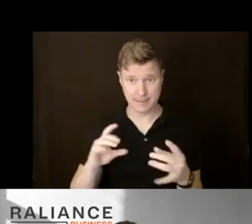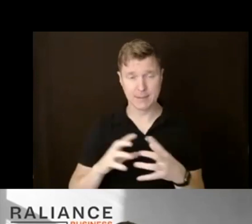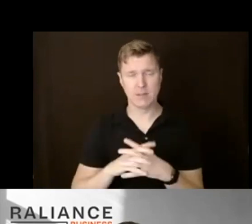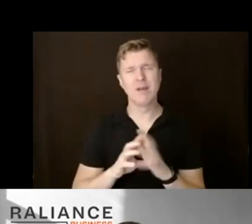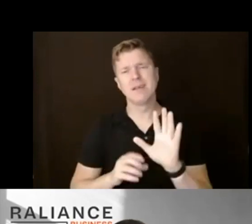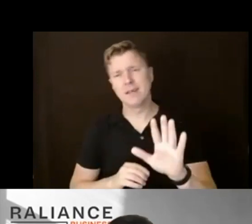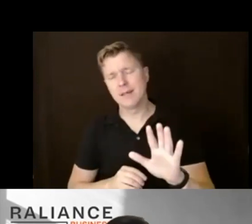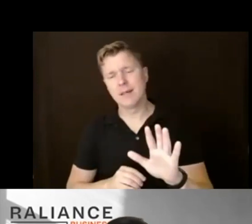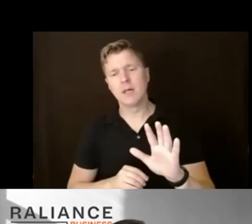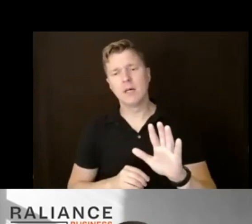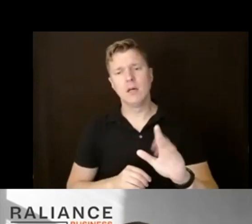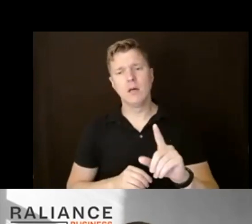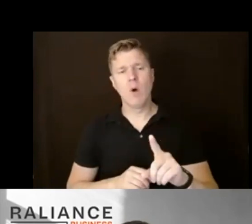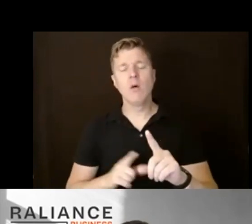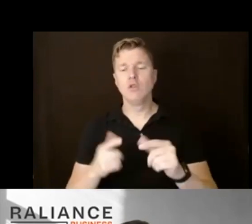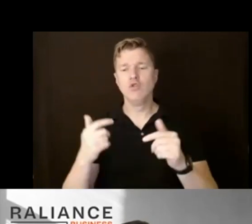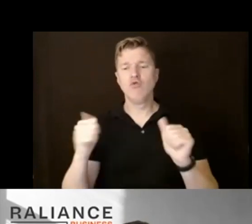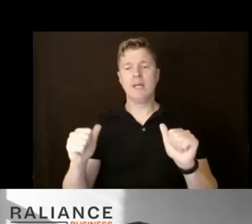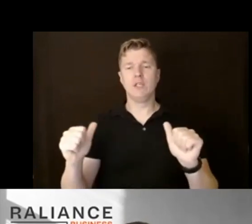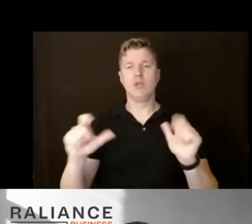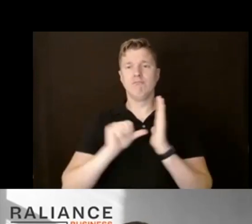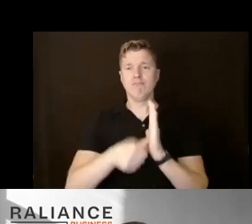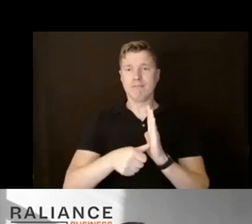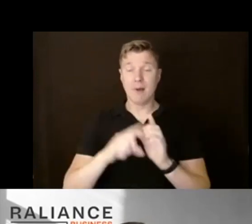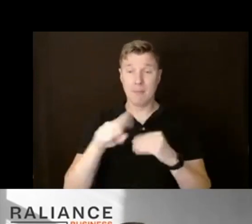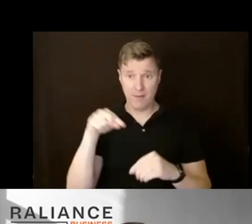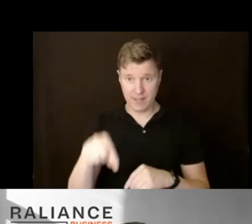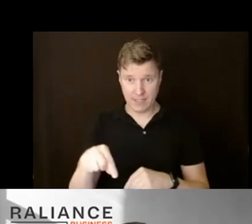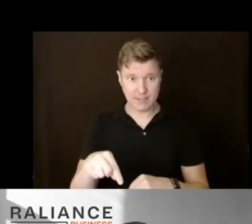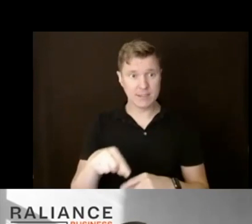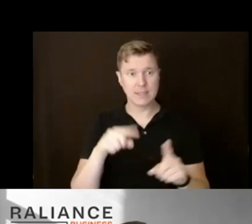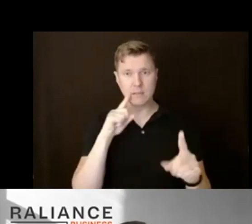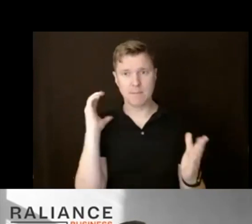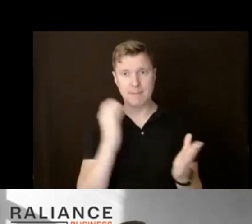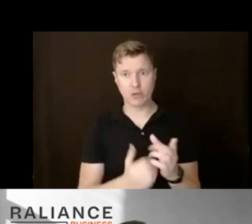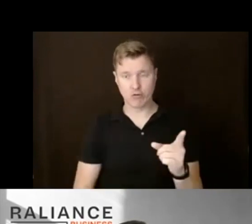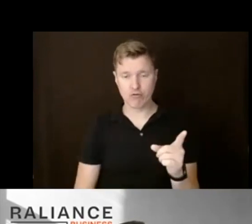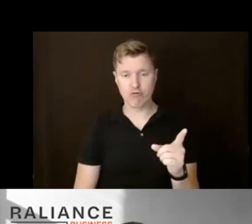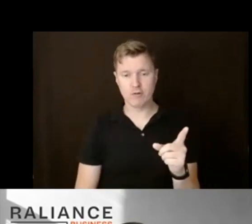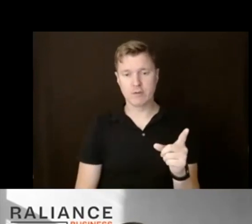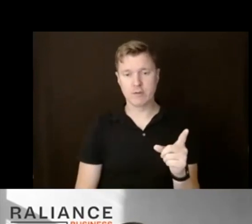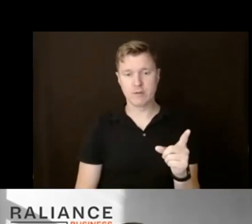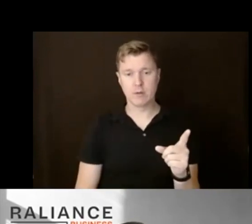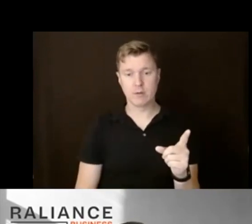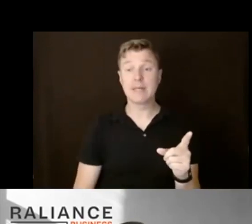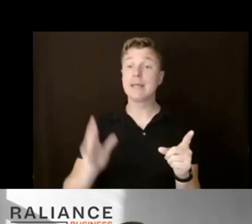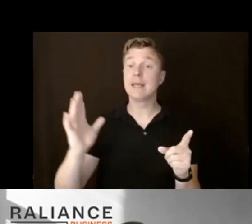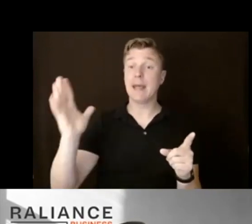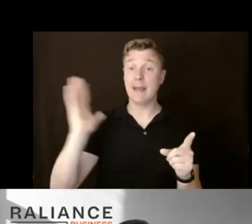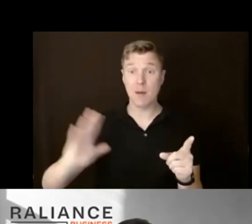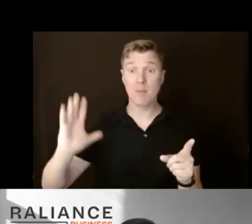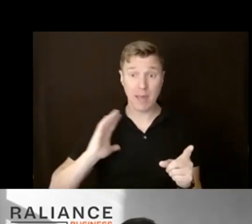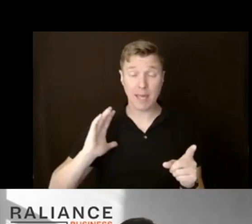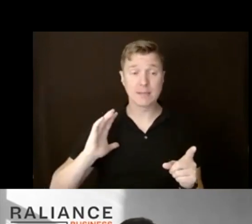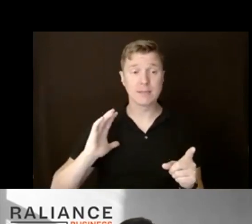So I think what I was getting to on this with these pictures is that in the past, it used to